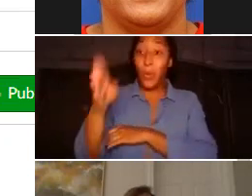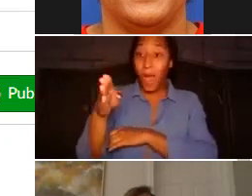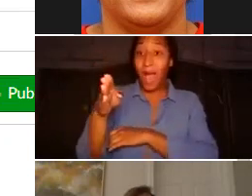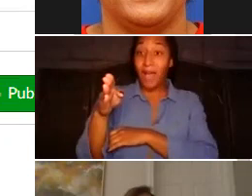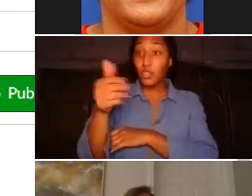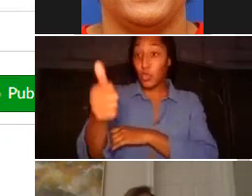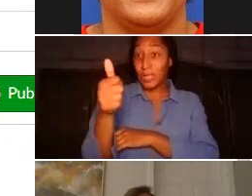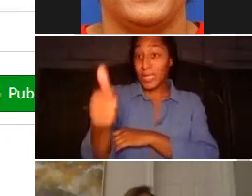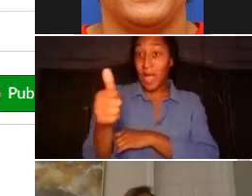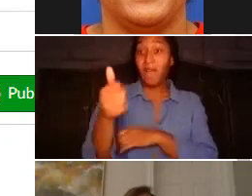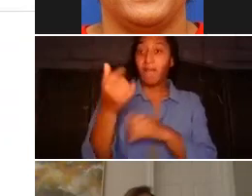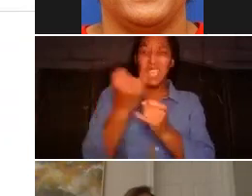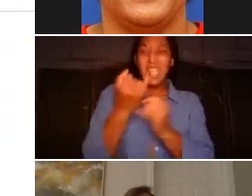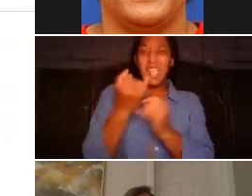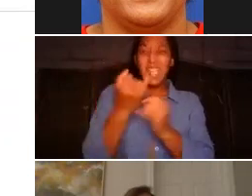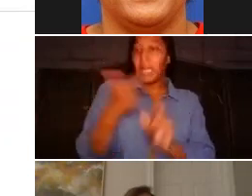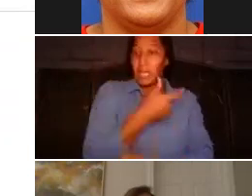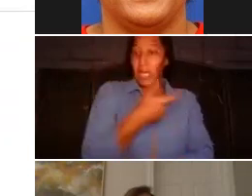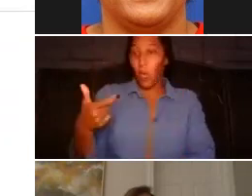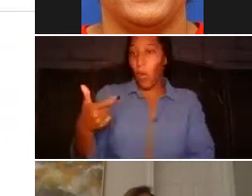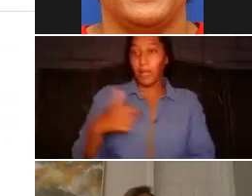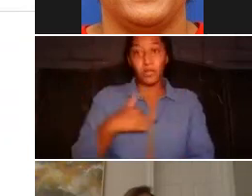on waves,